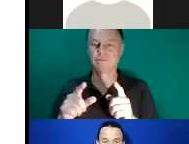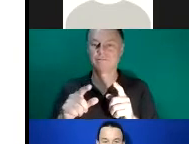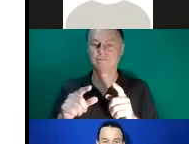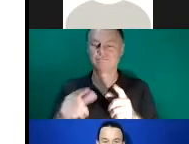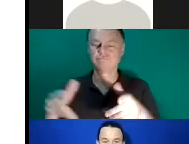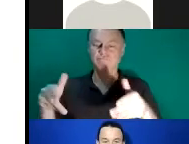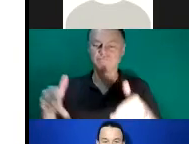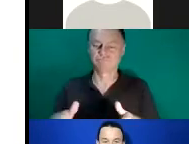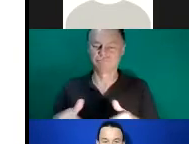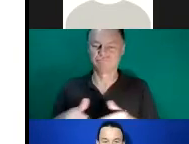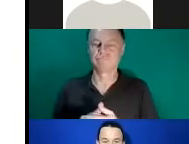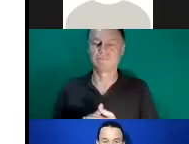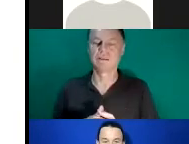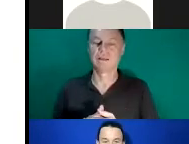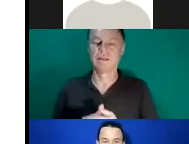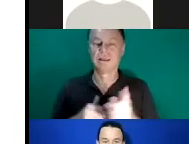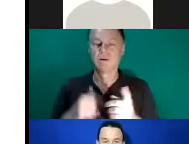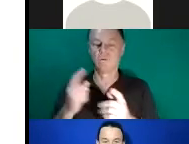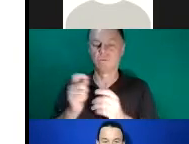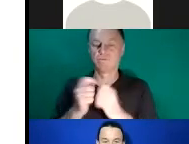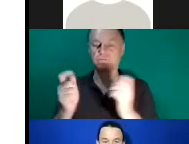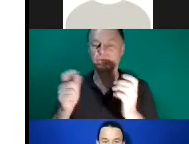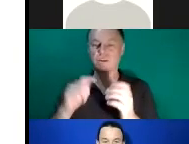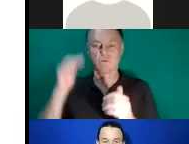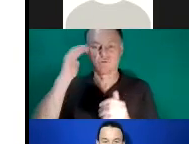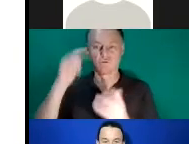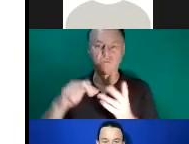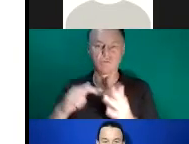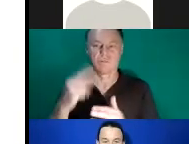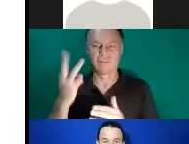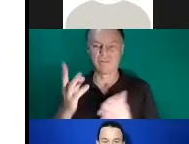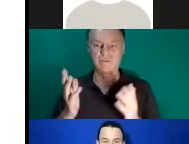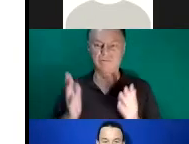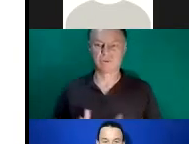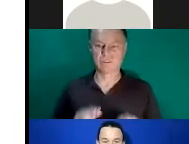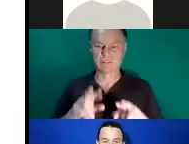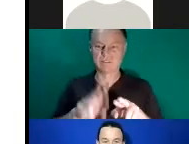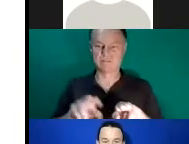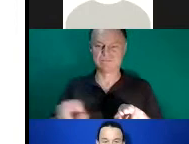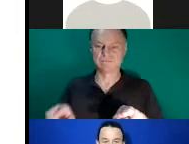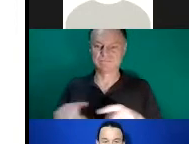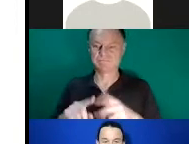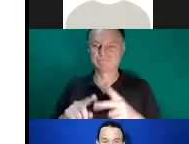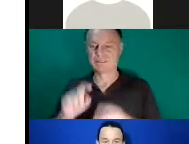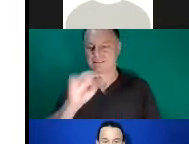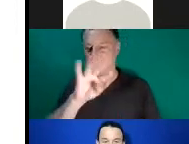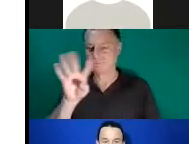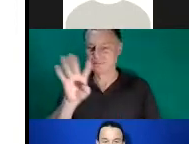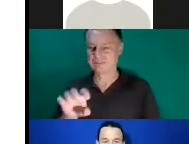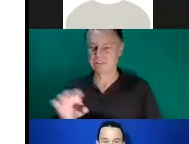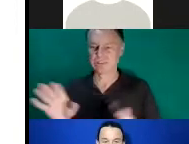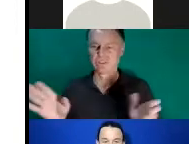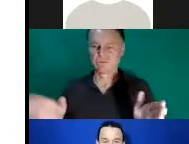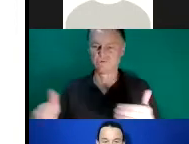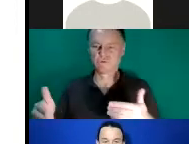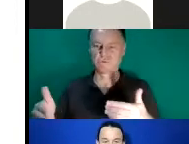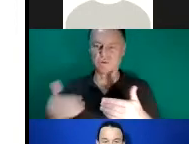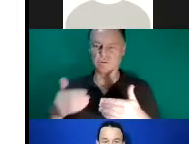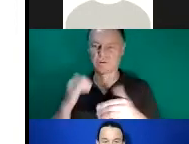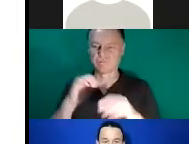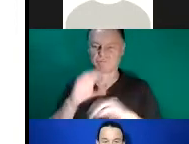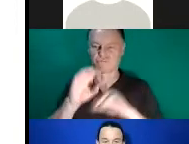with room names such as Room of the Three Corpses and Mysterious Closed Room, all bricked in.